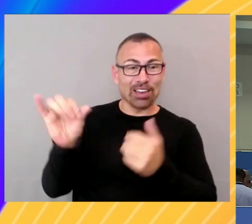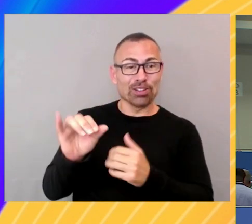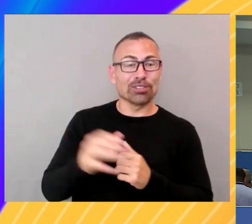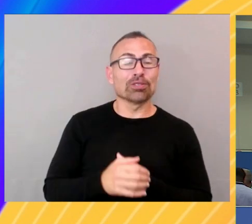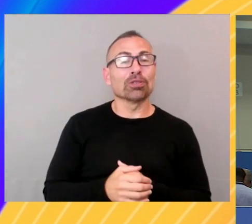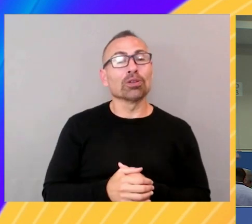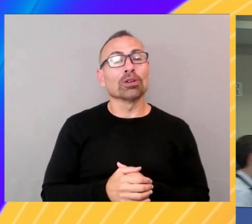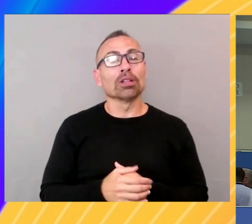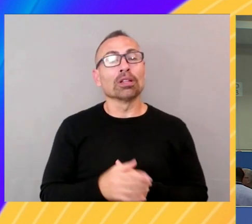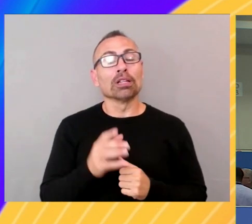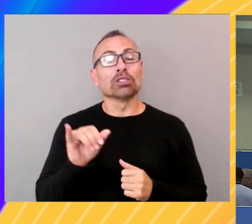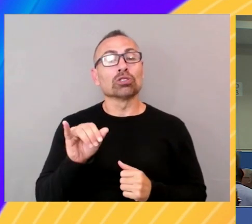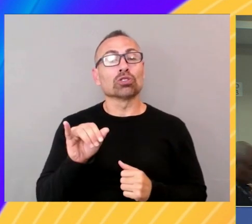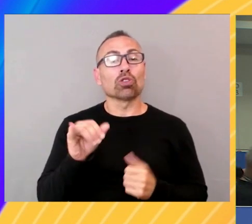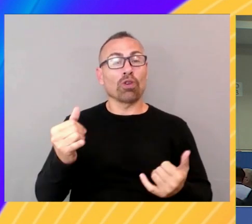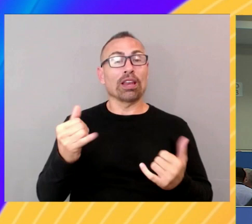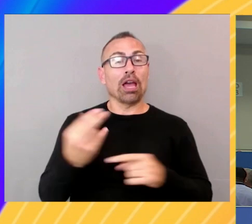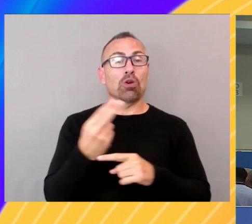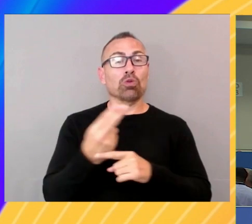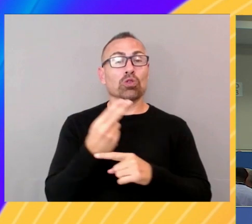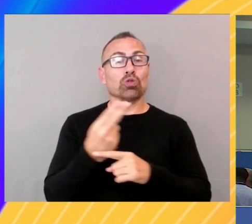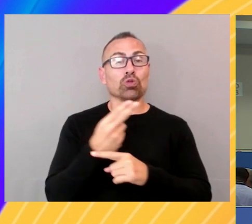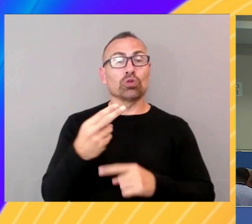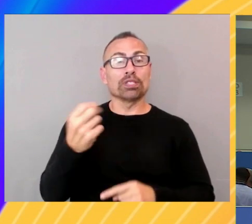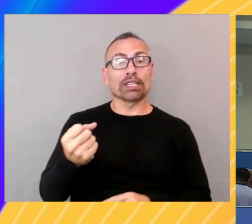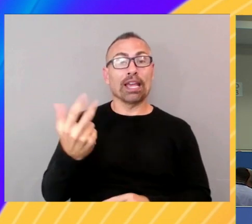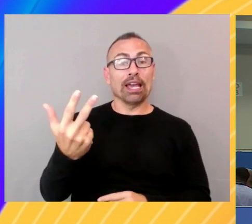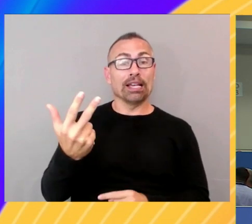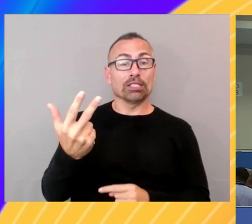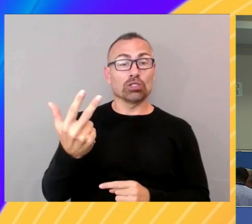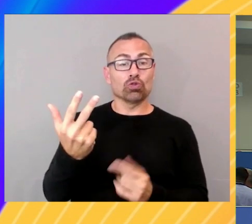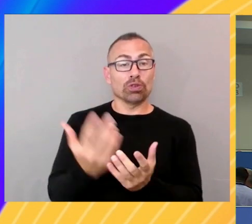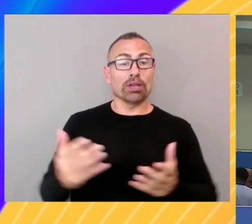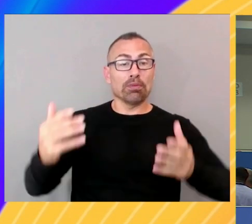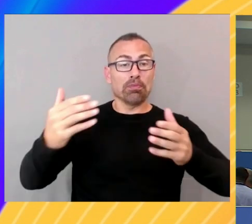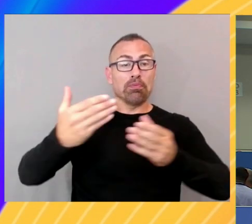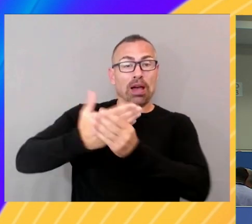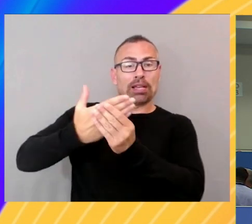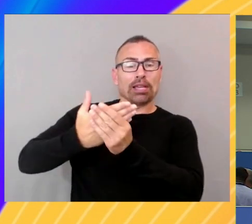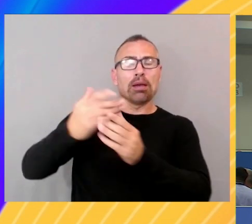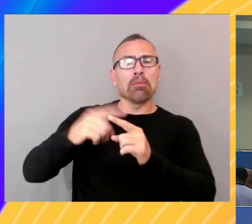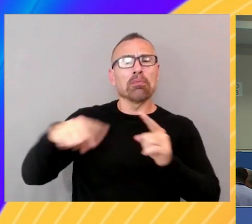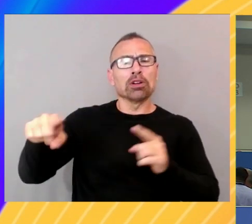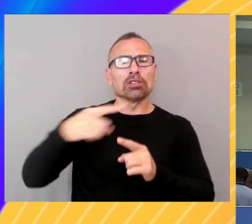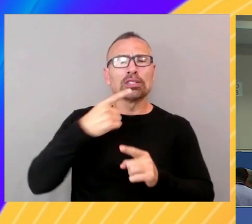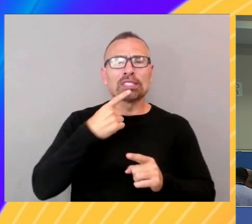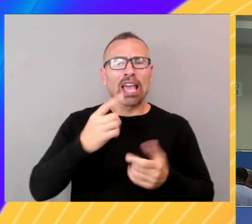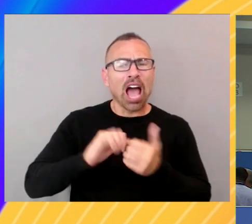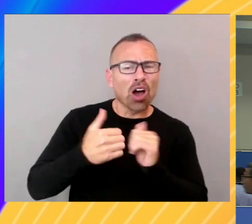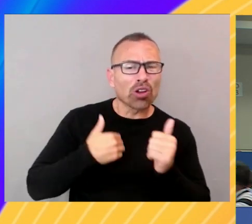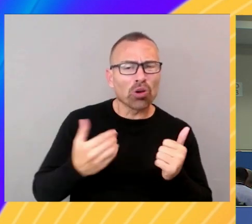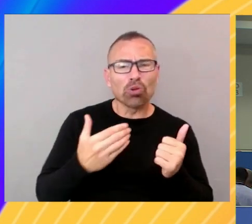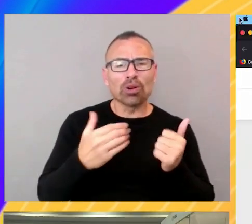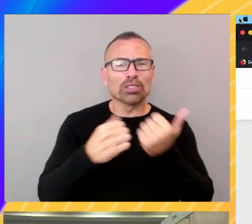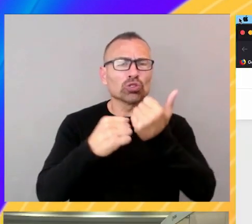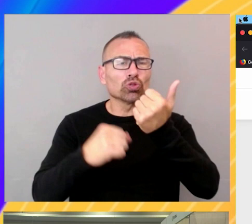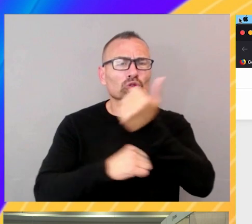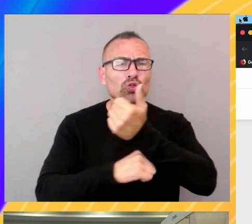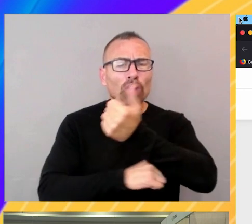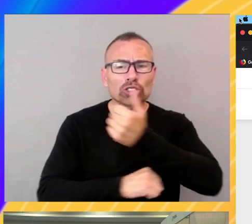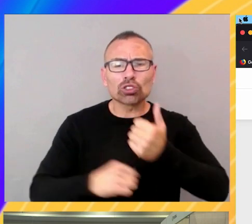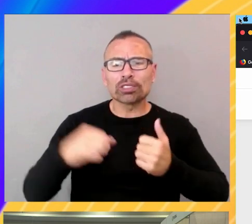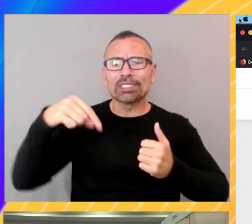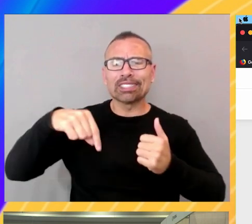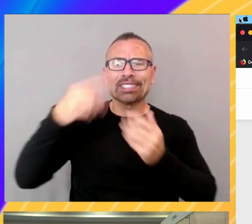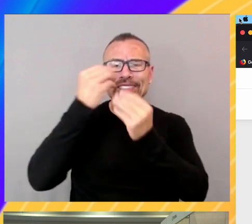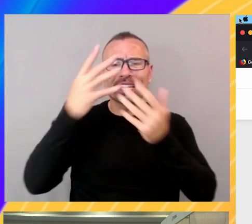S3 buckets, but the fact is you then have to say, well, how do I want to structure these data? How am I going to pull these data together to ask questions? And that's where we wanted to